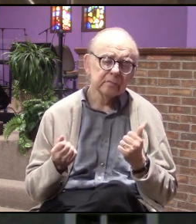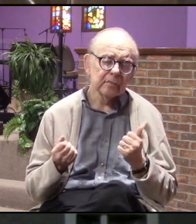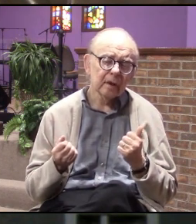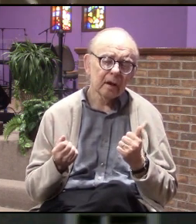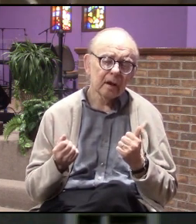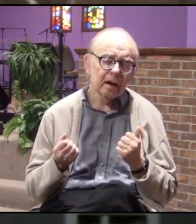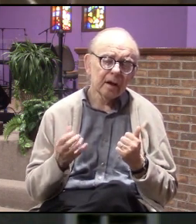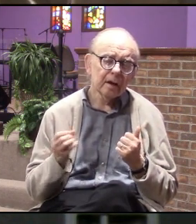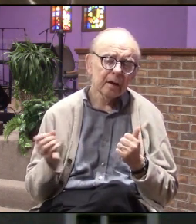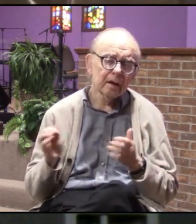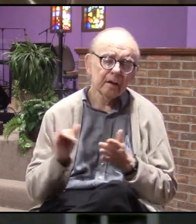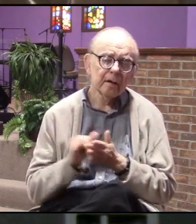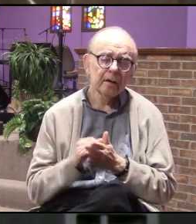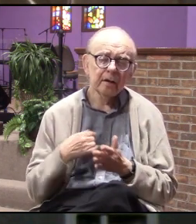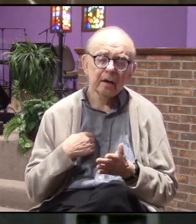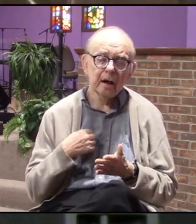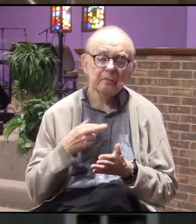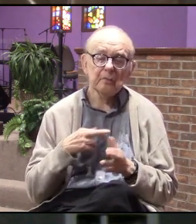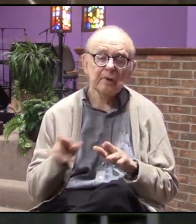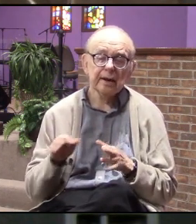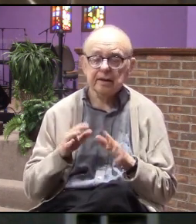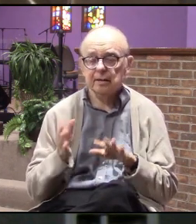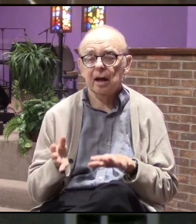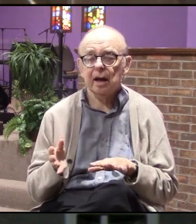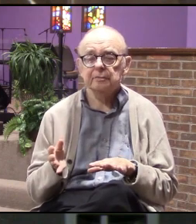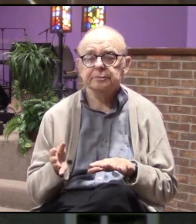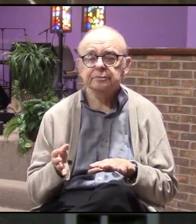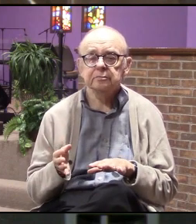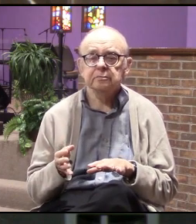so that I'm ready to die?